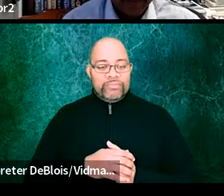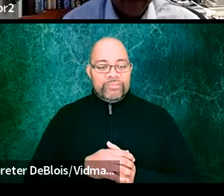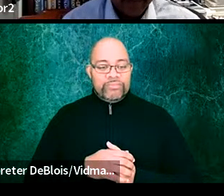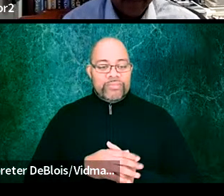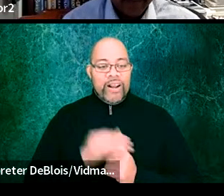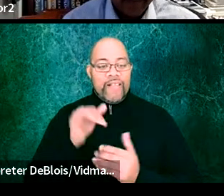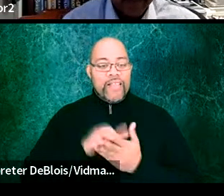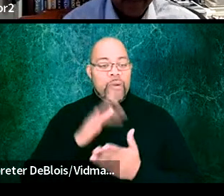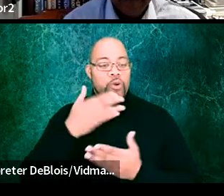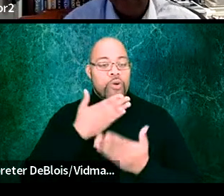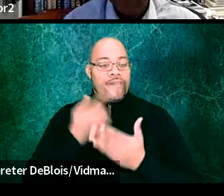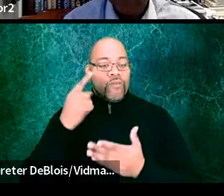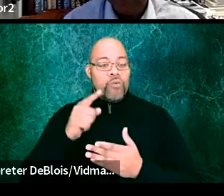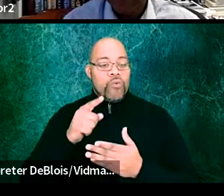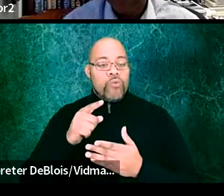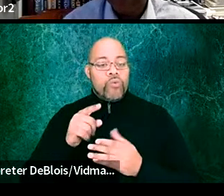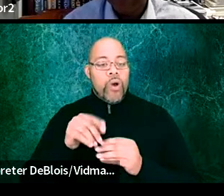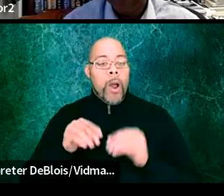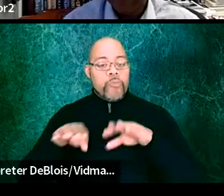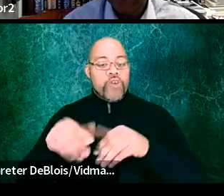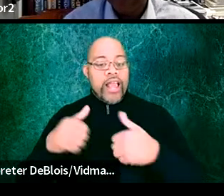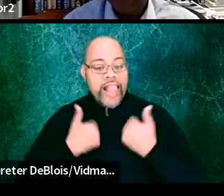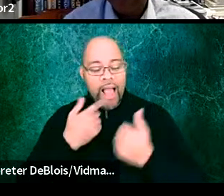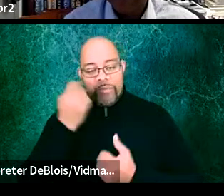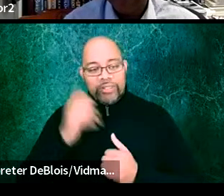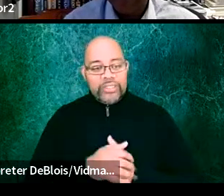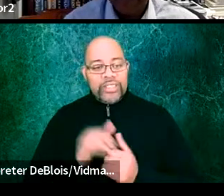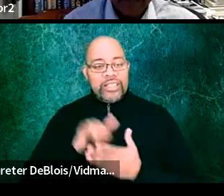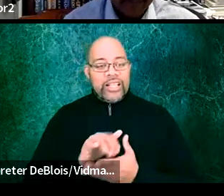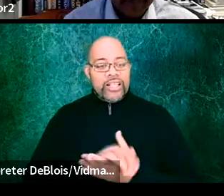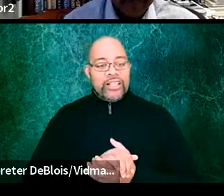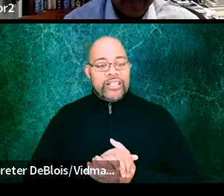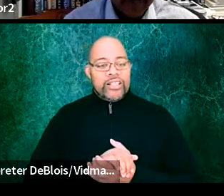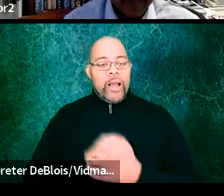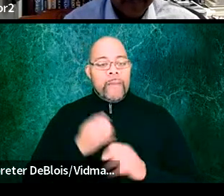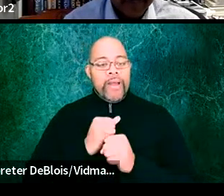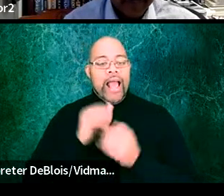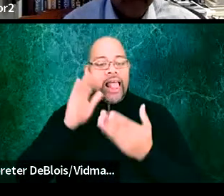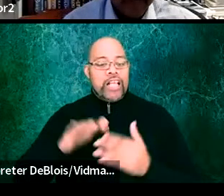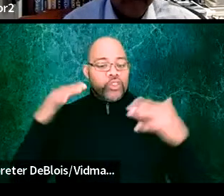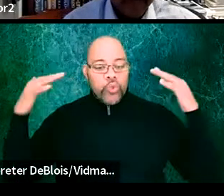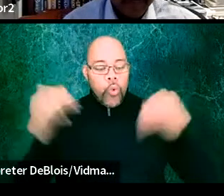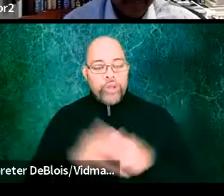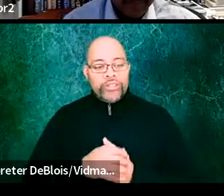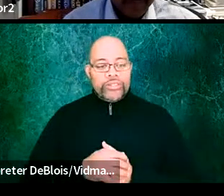And that will be good for marine life, because it will make less noise. So that would be